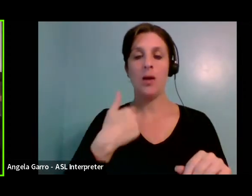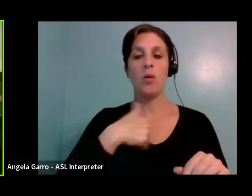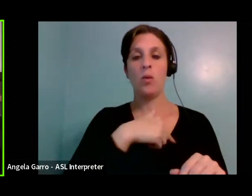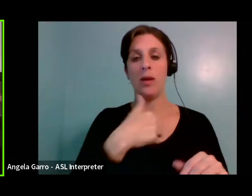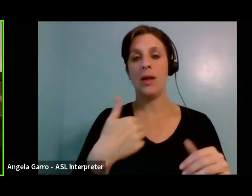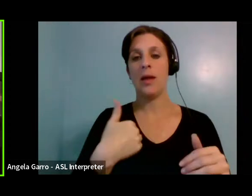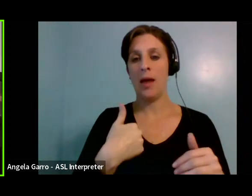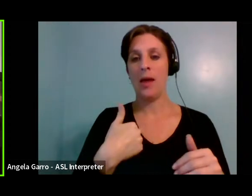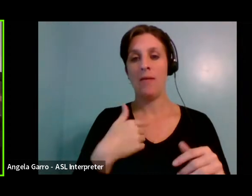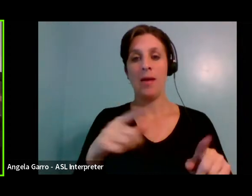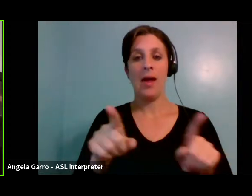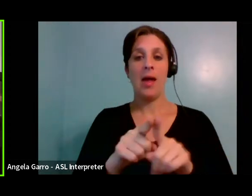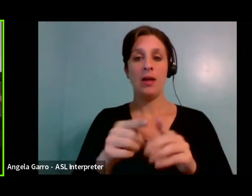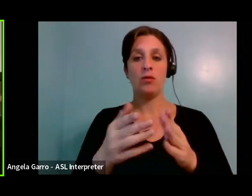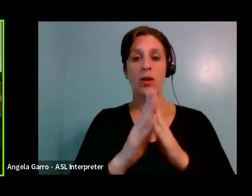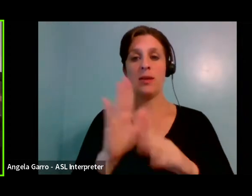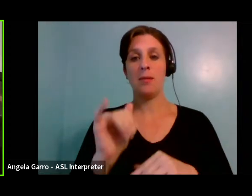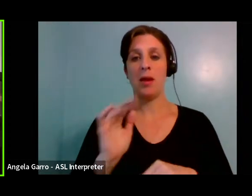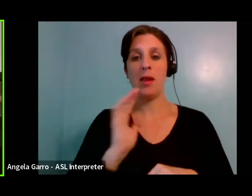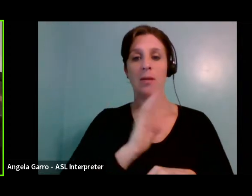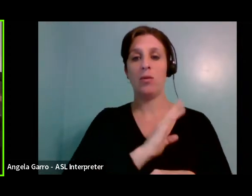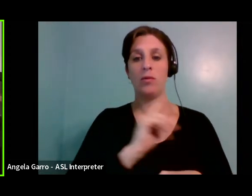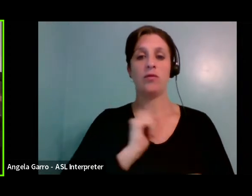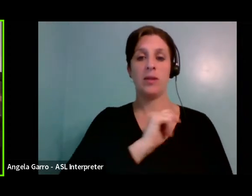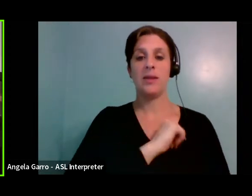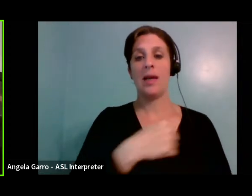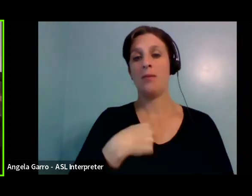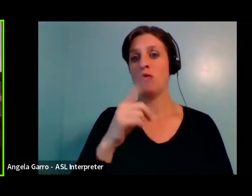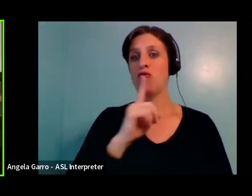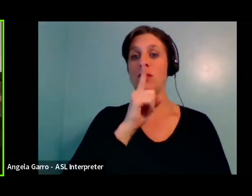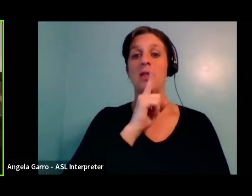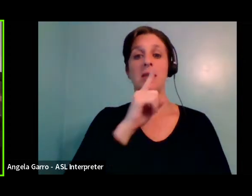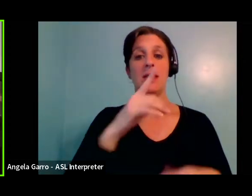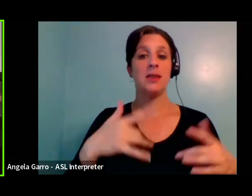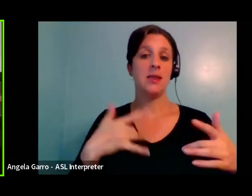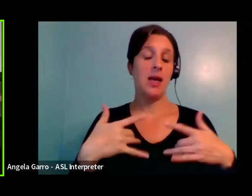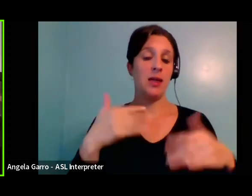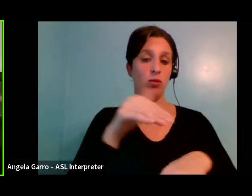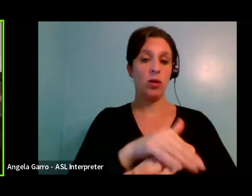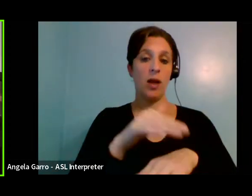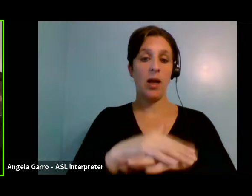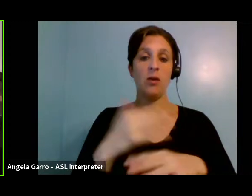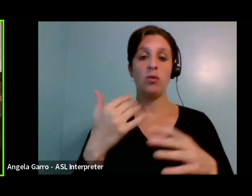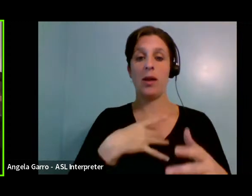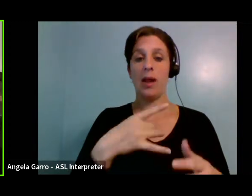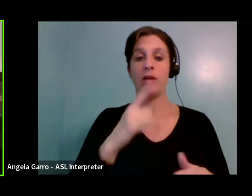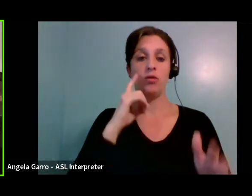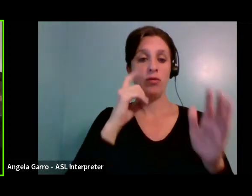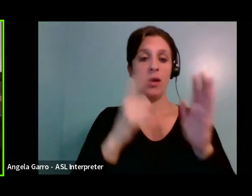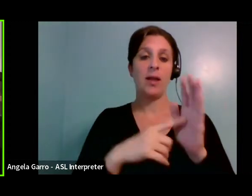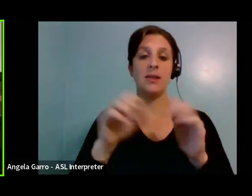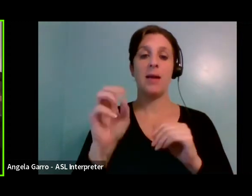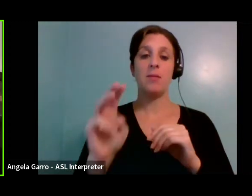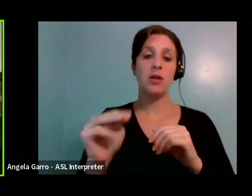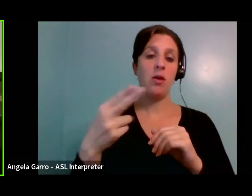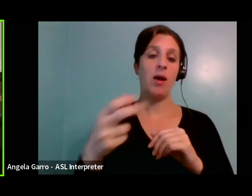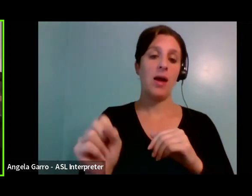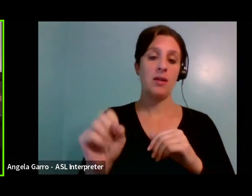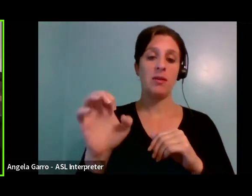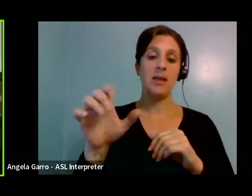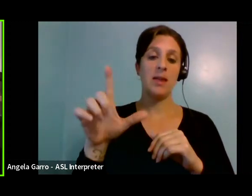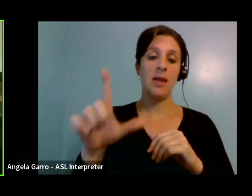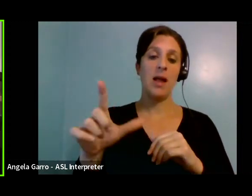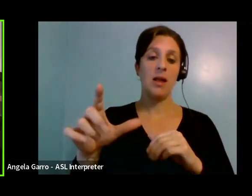as requested by the Board of Trustees, I'm really excited. Tonight, we'd like to recognize the San Mateo High School EL soccer